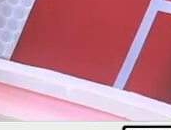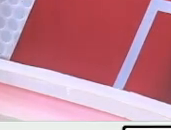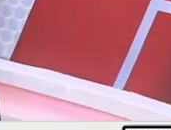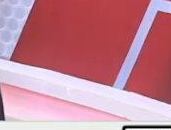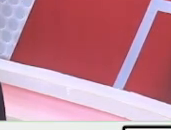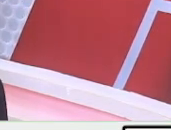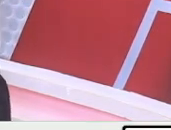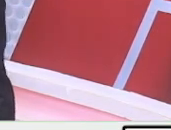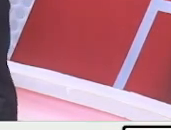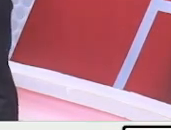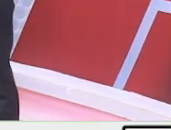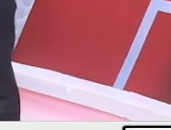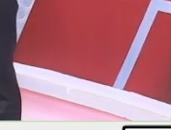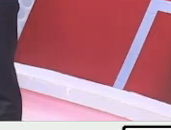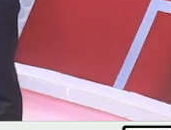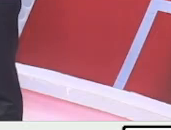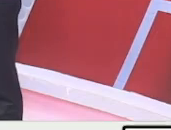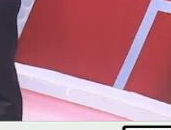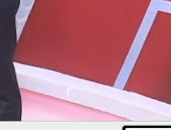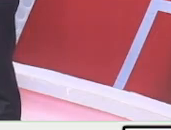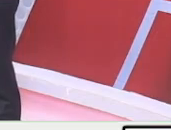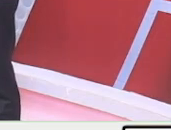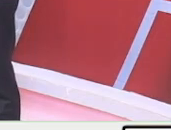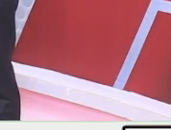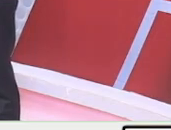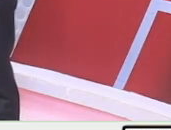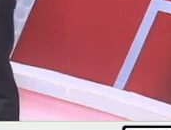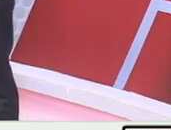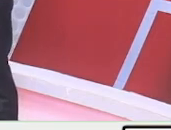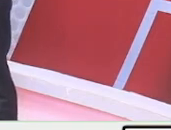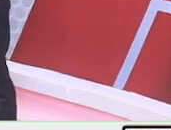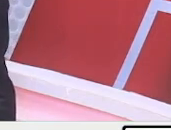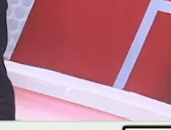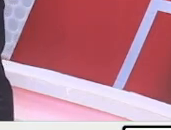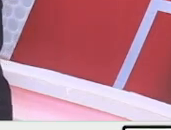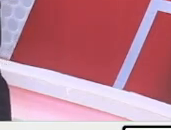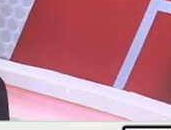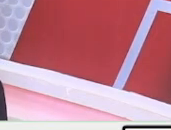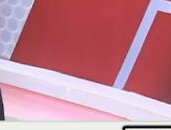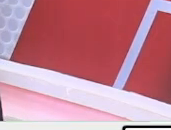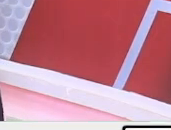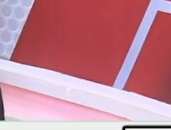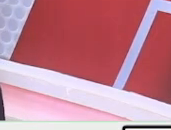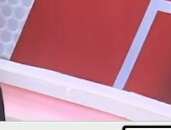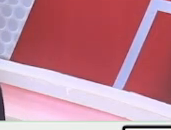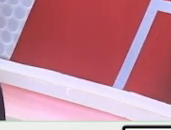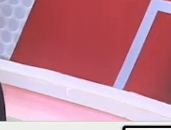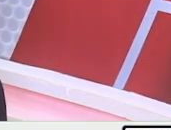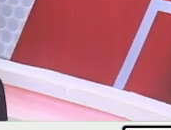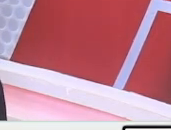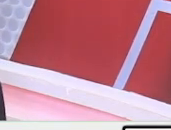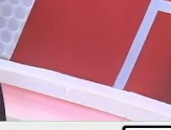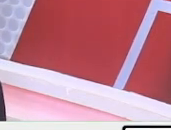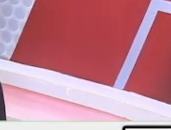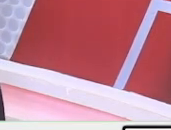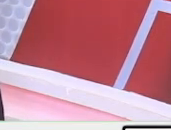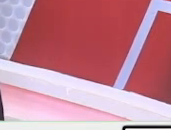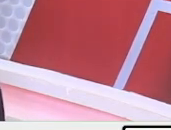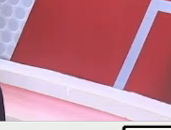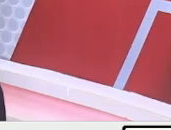going to use Nyaringita as the logo, for example. Okay. And I want to have a pencil written Nyaringita as well. So, I'd